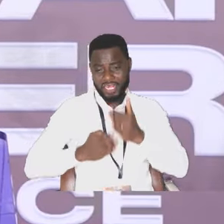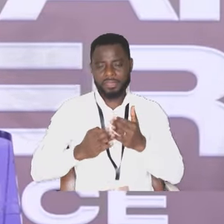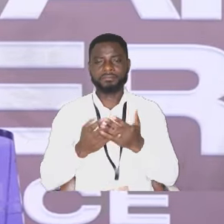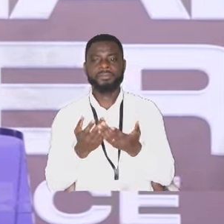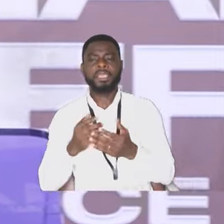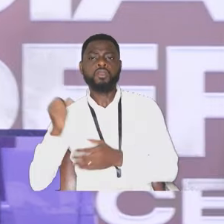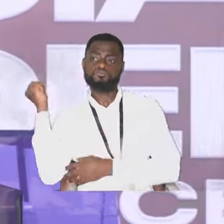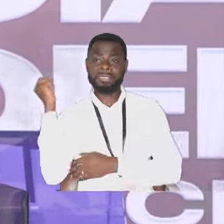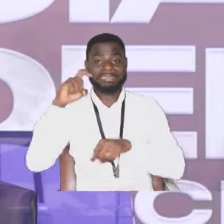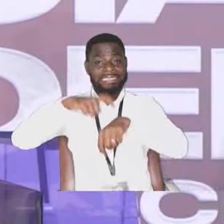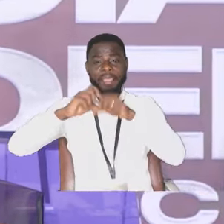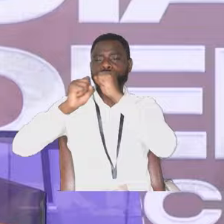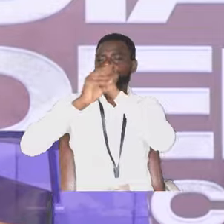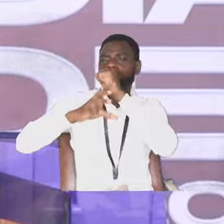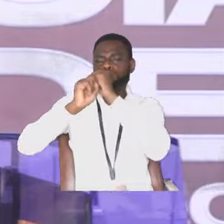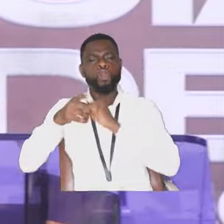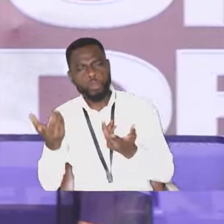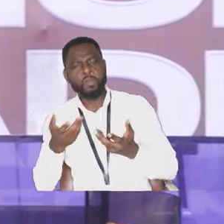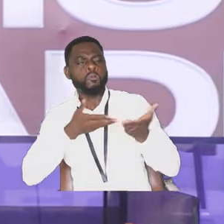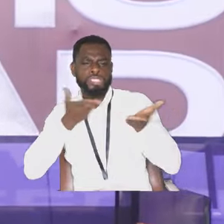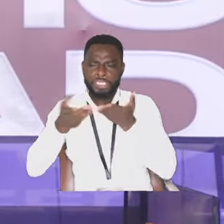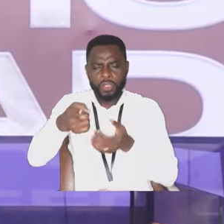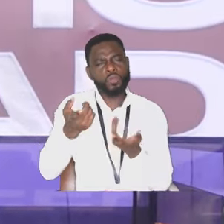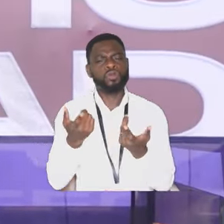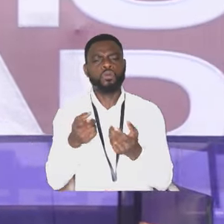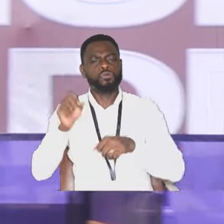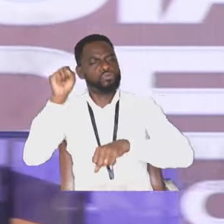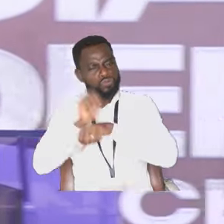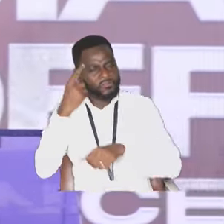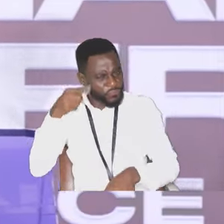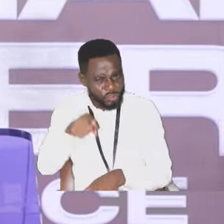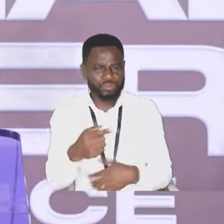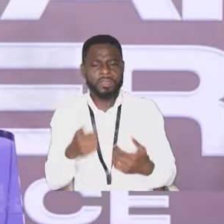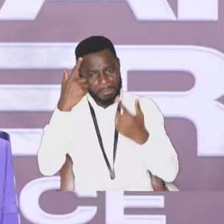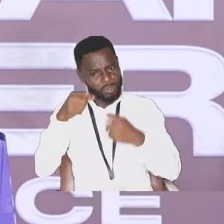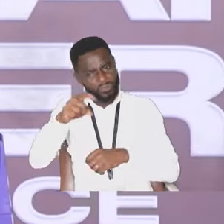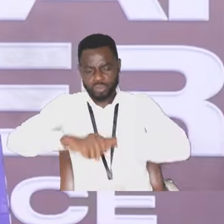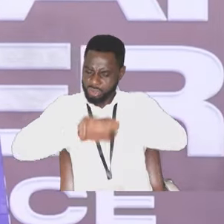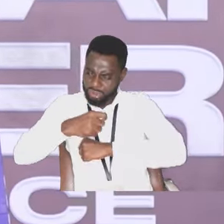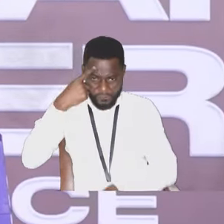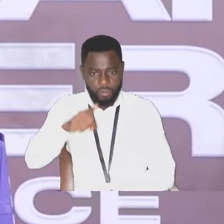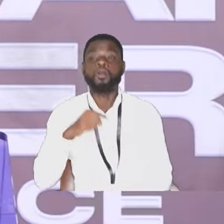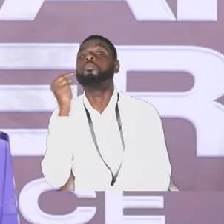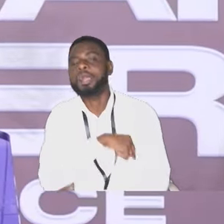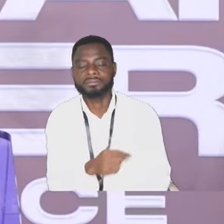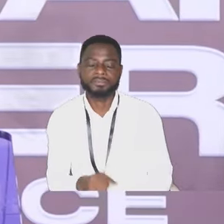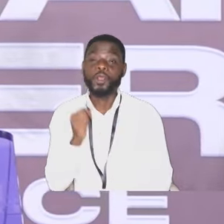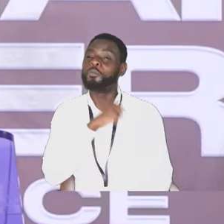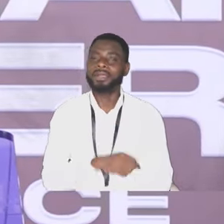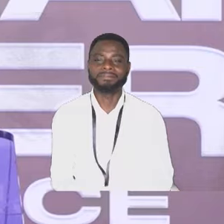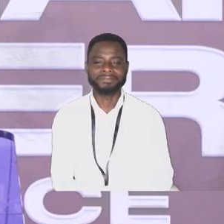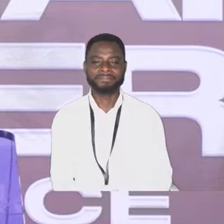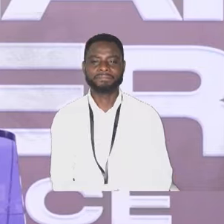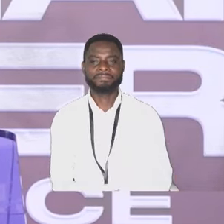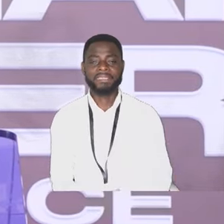yebre, especially you, the young people, it's because of you. It's because of you. Yebre, ya mamu wabwa. The self is